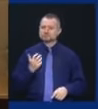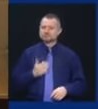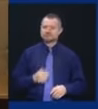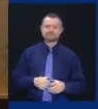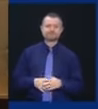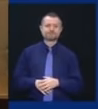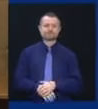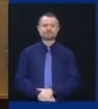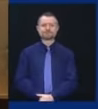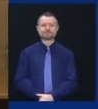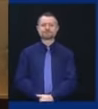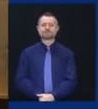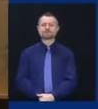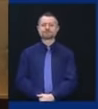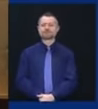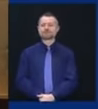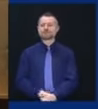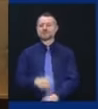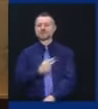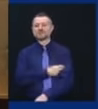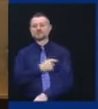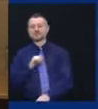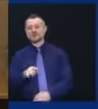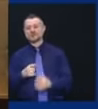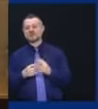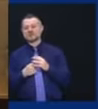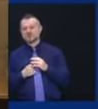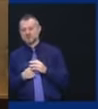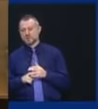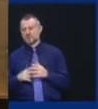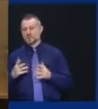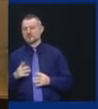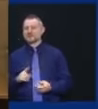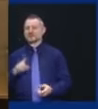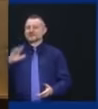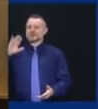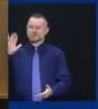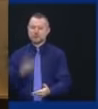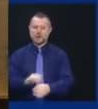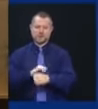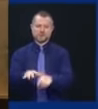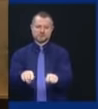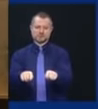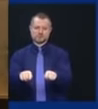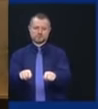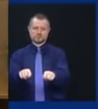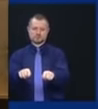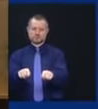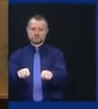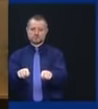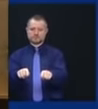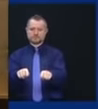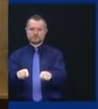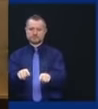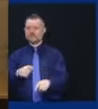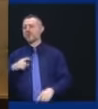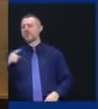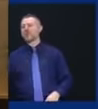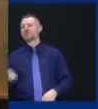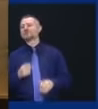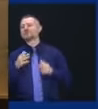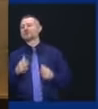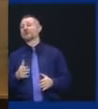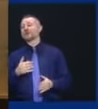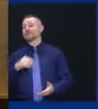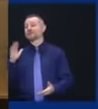the vaccine is the beginning of the end for COVID. It's the beginning of the end. And the only way that it can be the beginning of the end